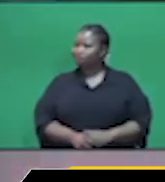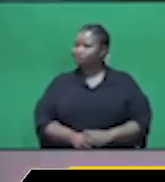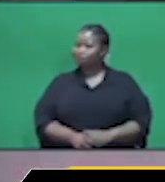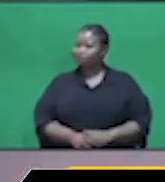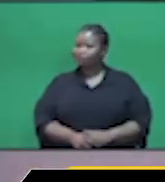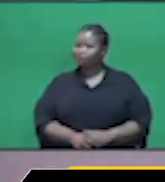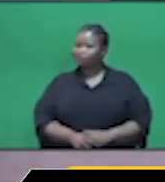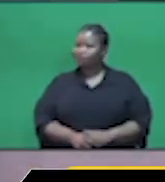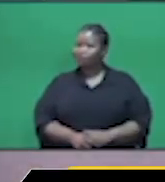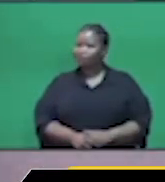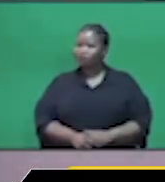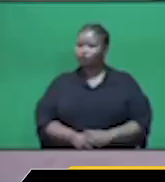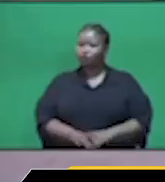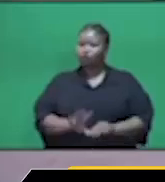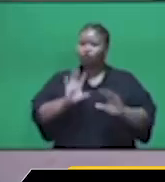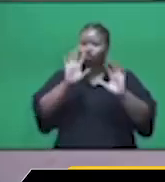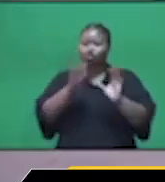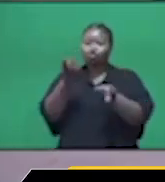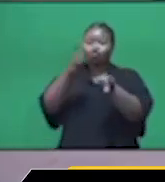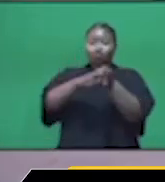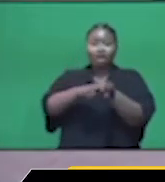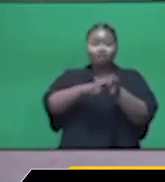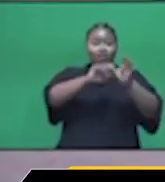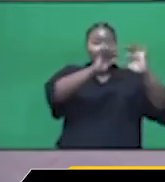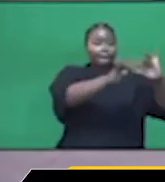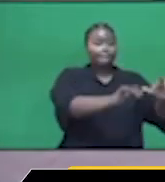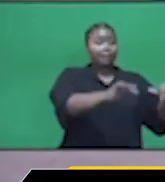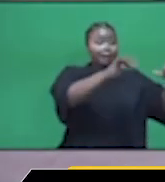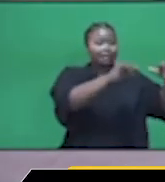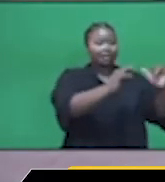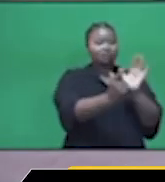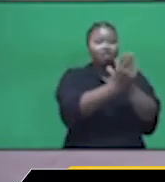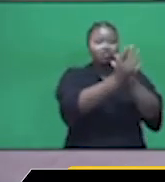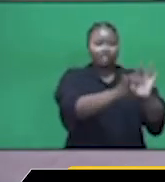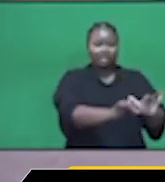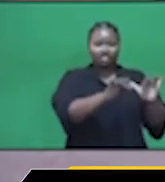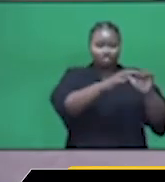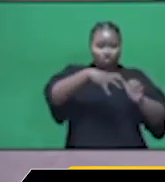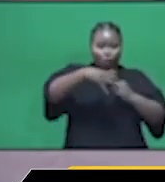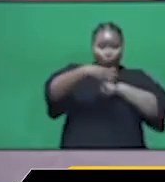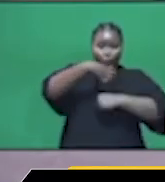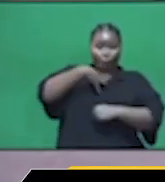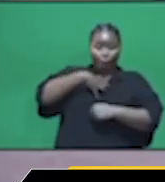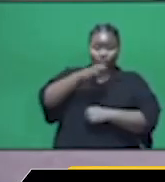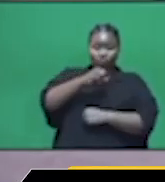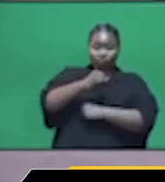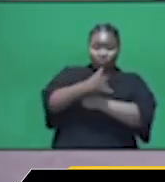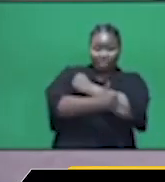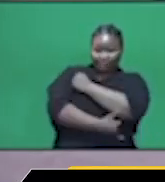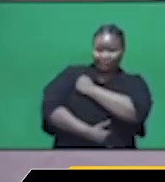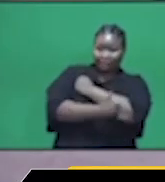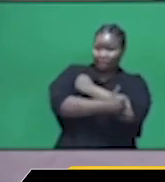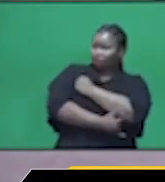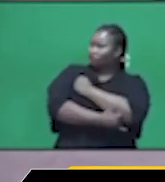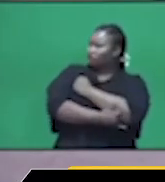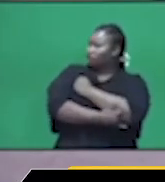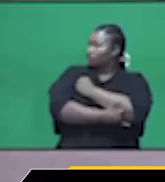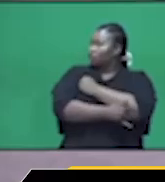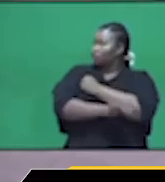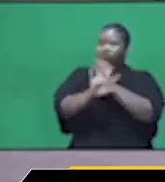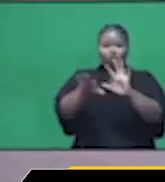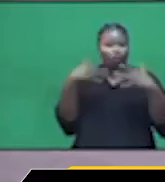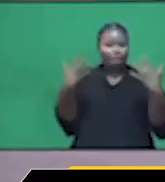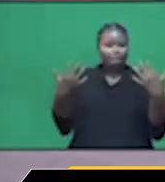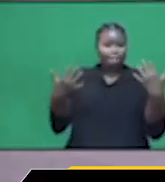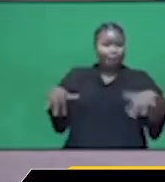You entered parliament and legislatures in your own country, acquitted yourselves with distinction in